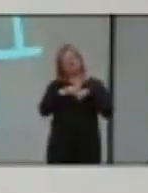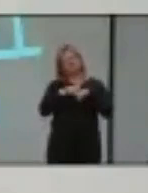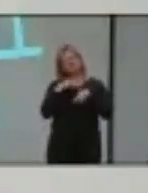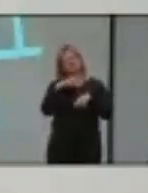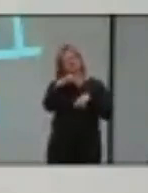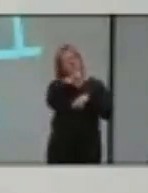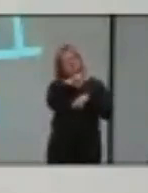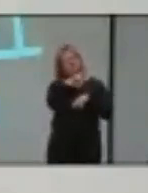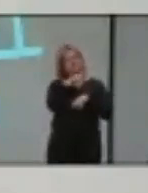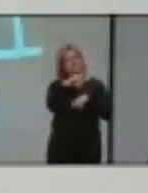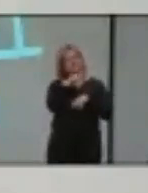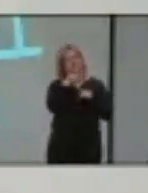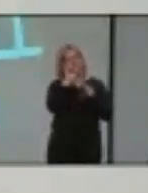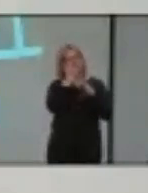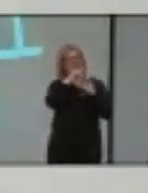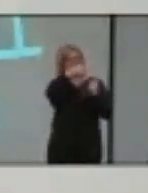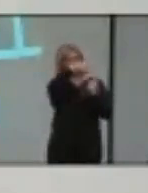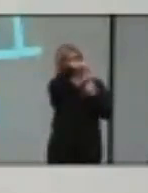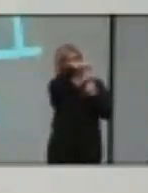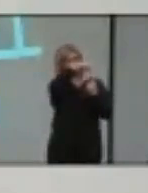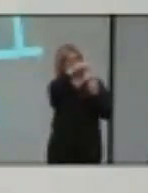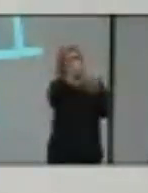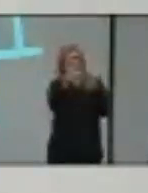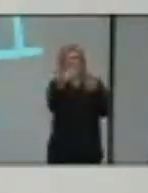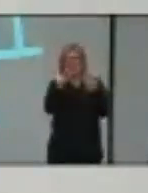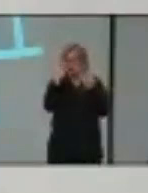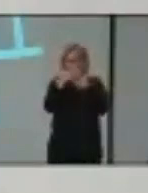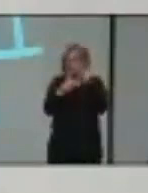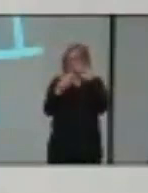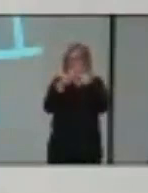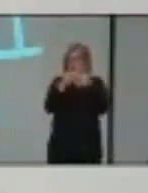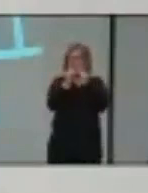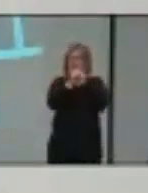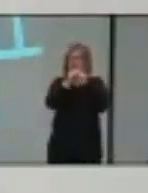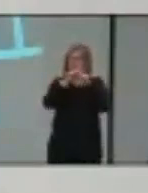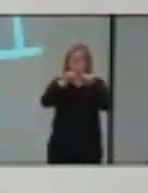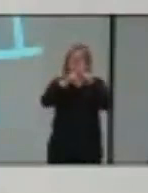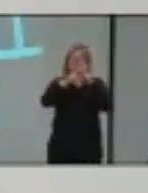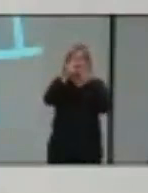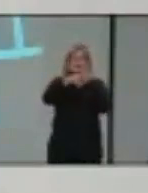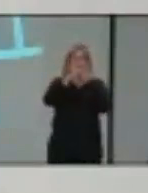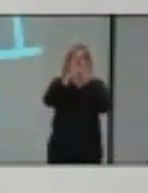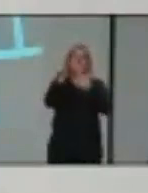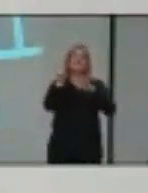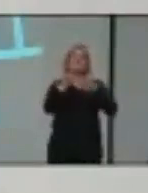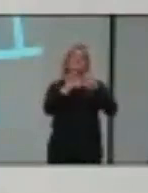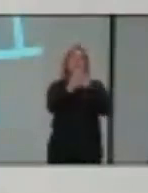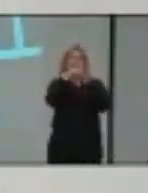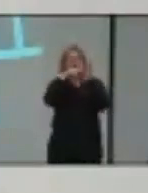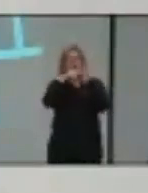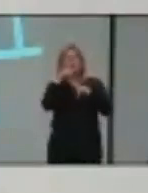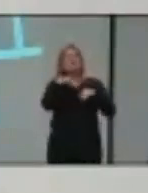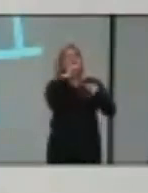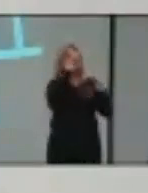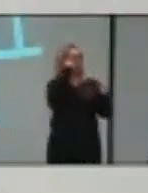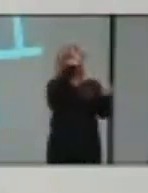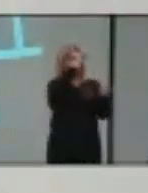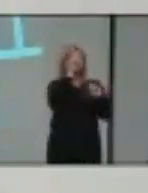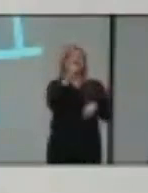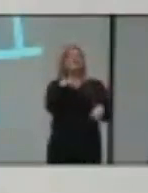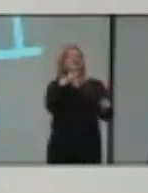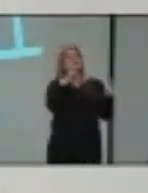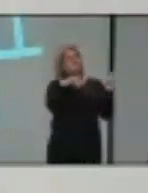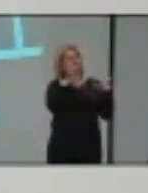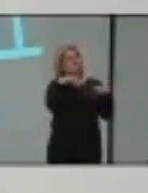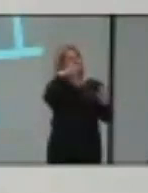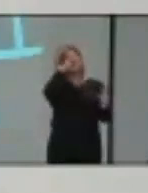little turnstile thingy. Is that what it's called? With the pamphlets, a bunch of brochures, whatever that thing is, the stand. And I